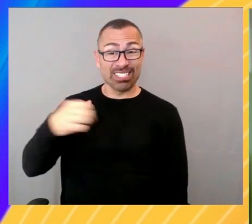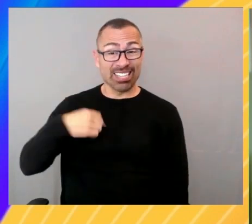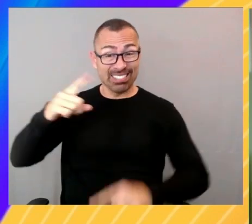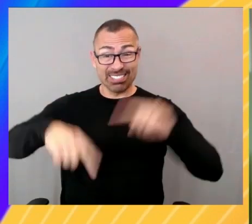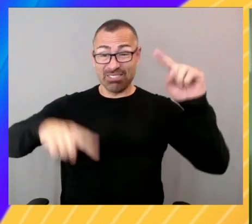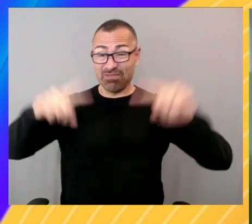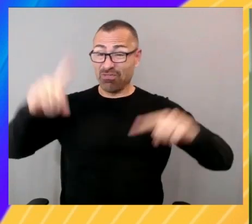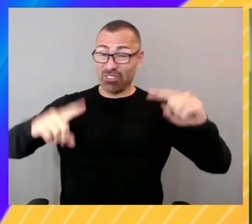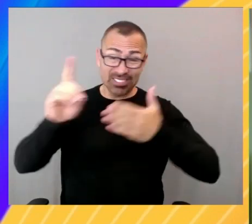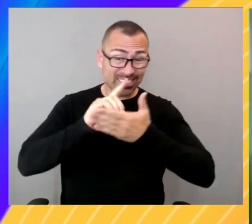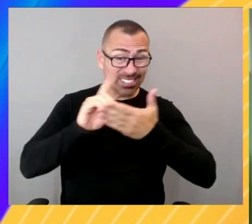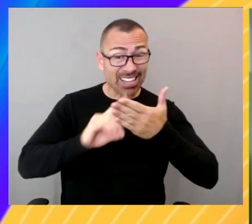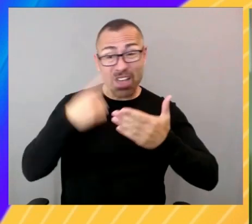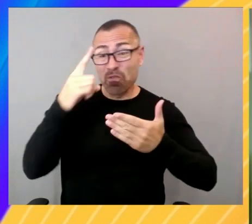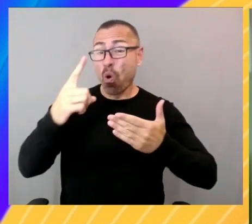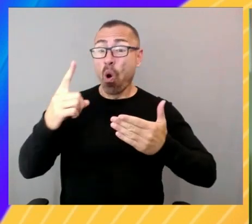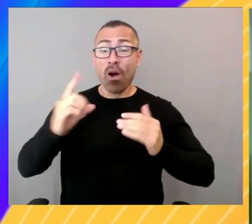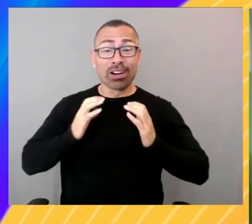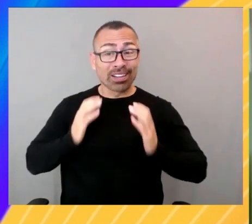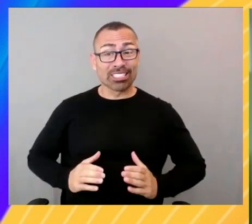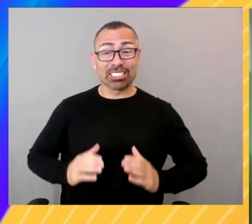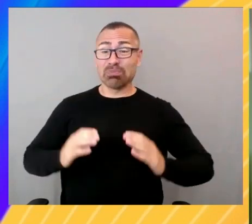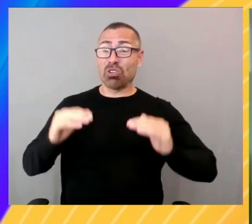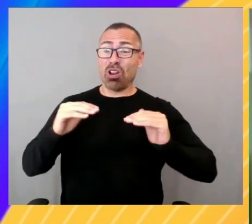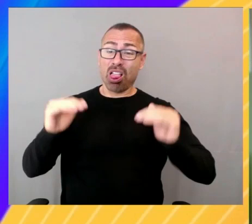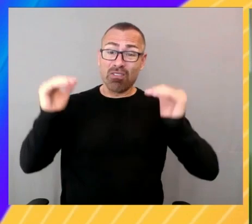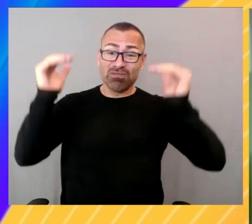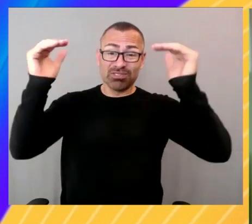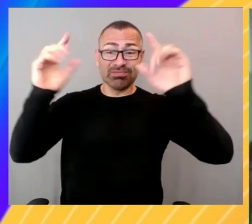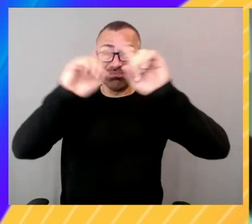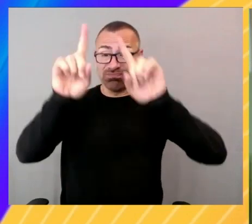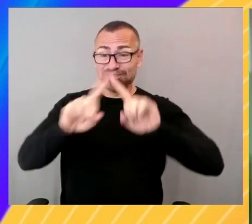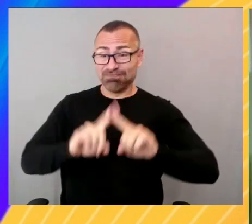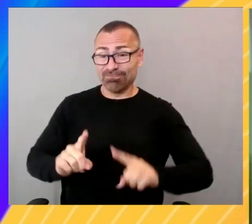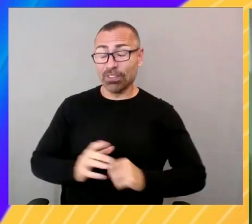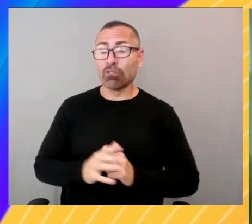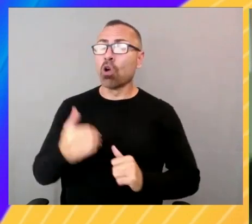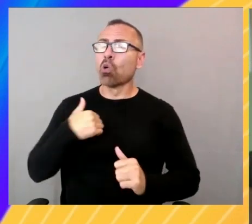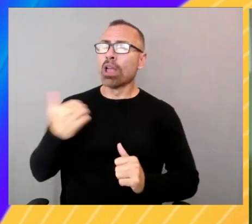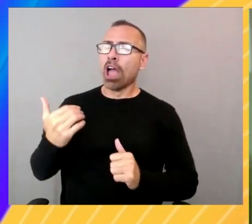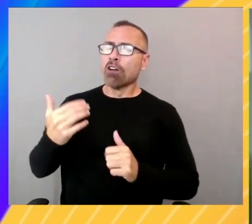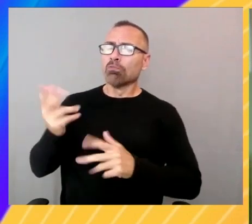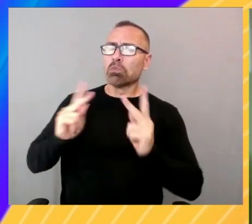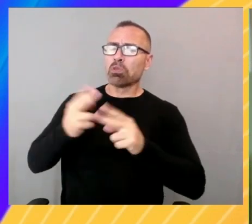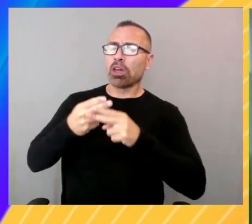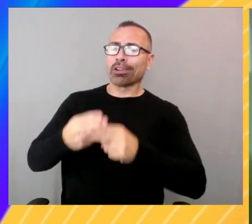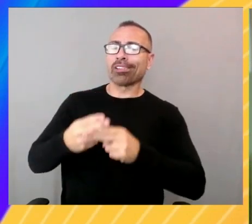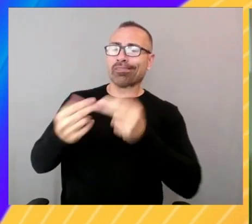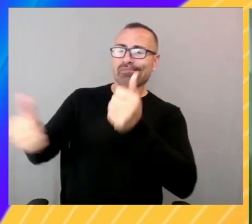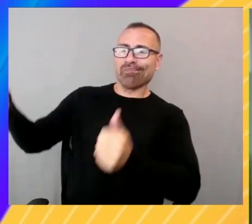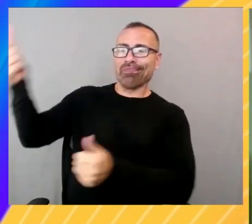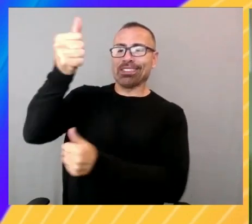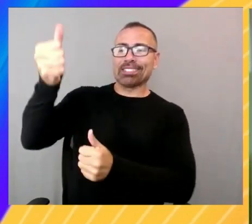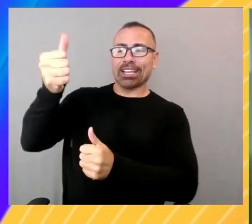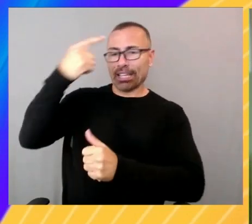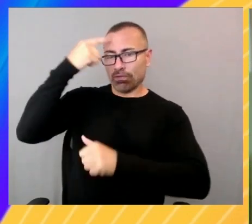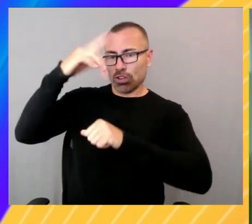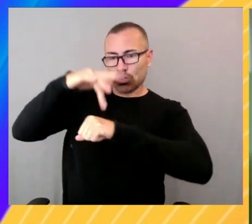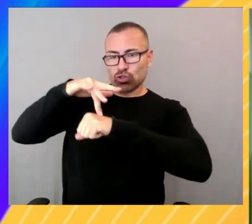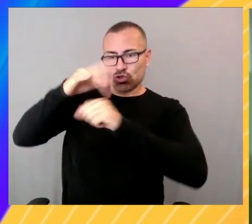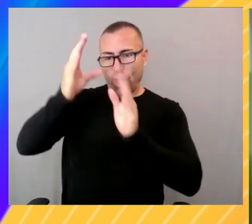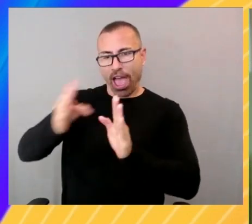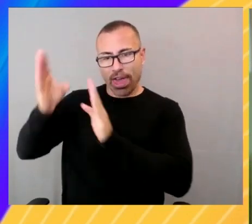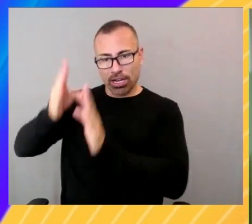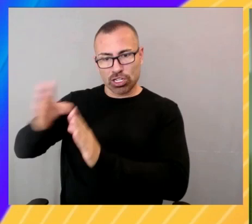including folks like our executive strategists and our enterprise strategist team. So they're folks that have been through these types of